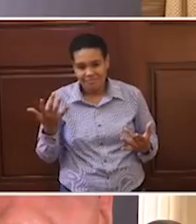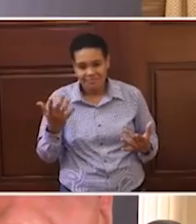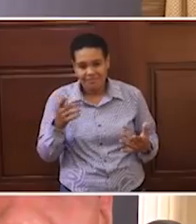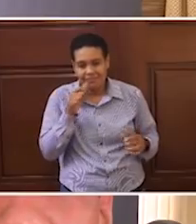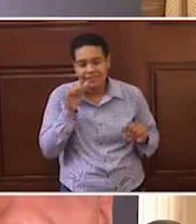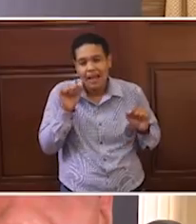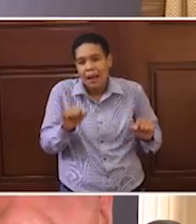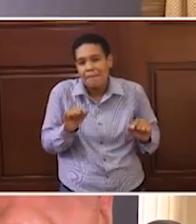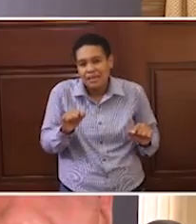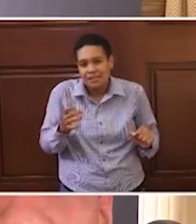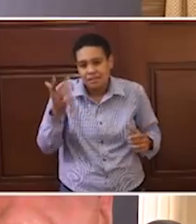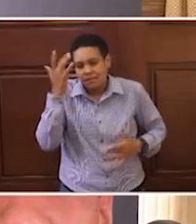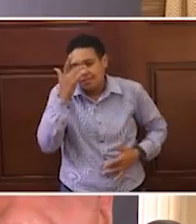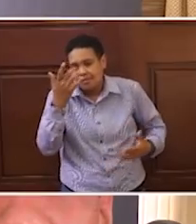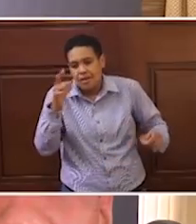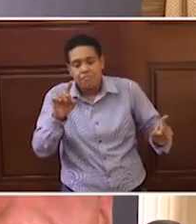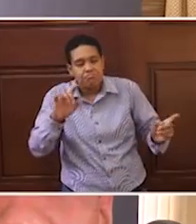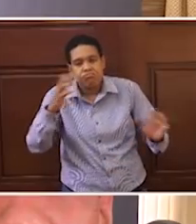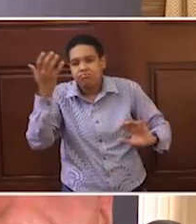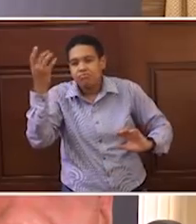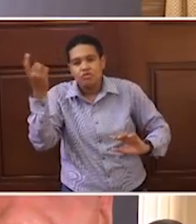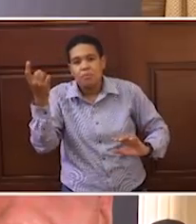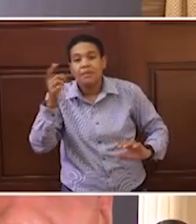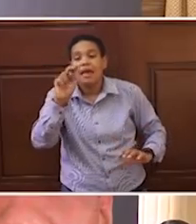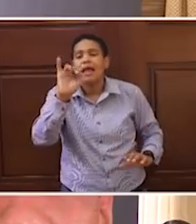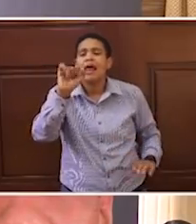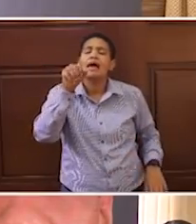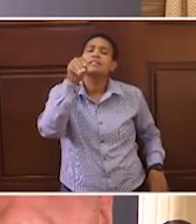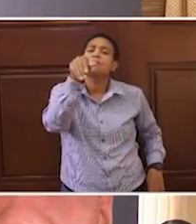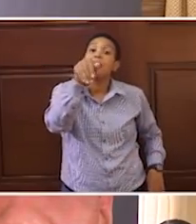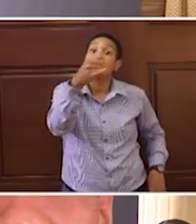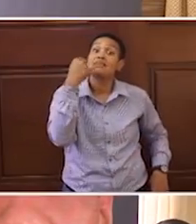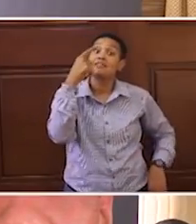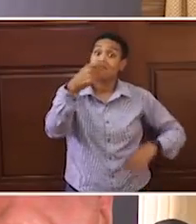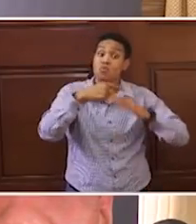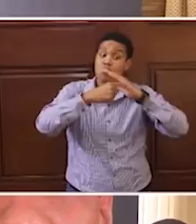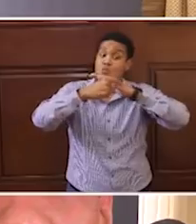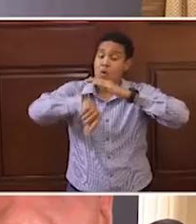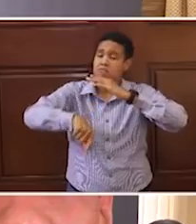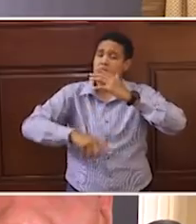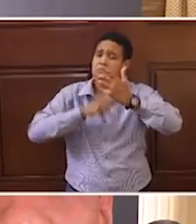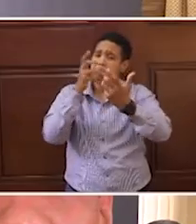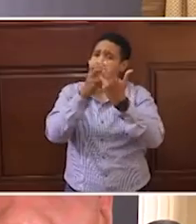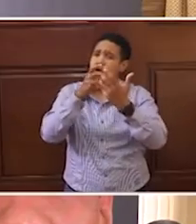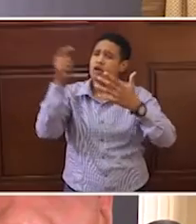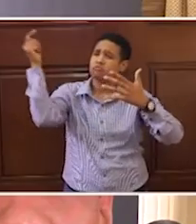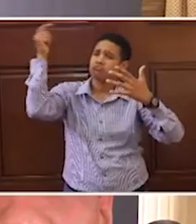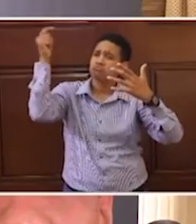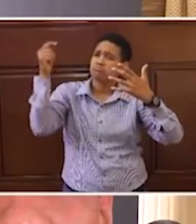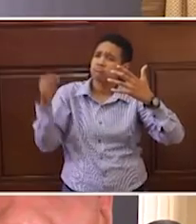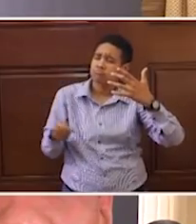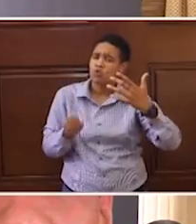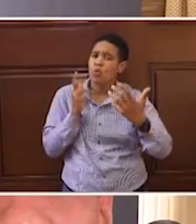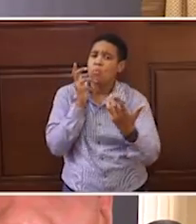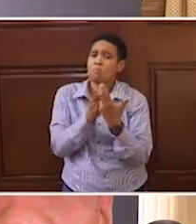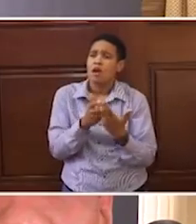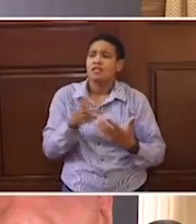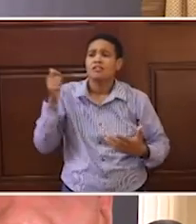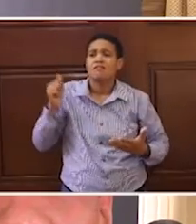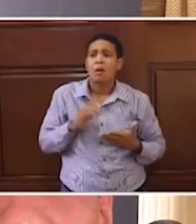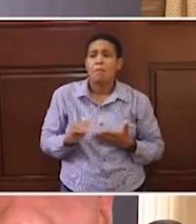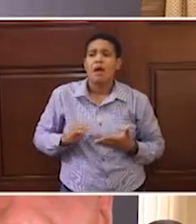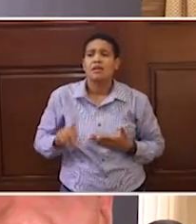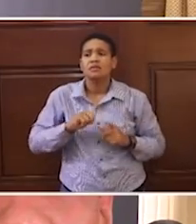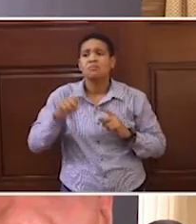The payments coming out of NIS, once you qualify for the pension, of course it is based